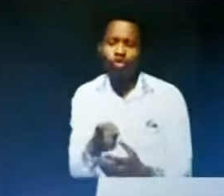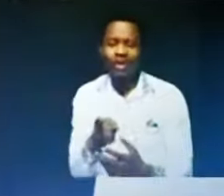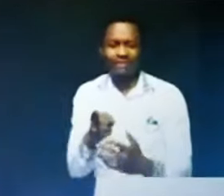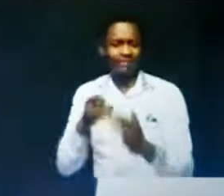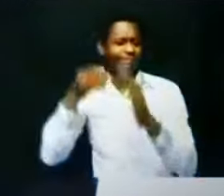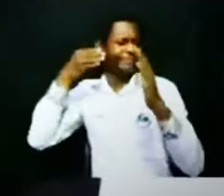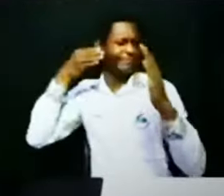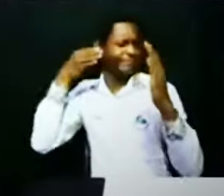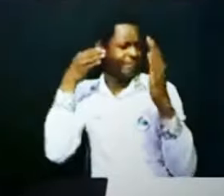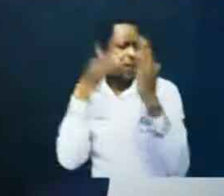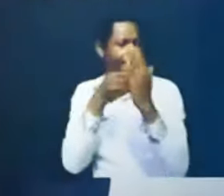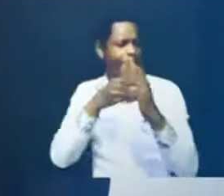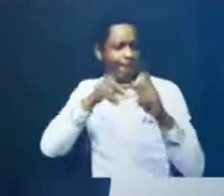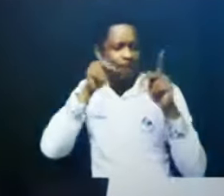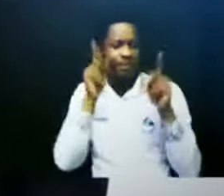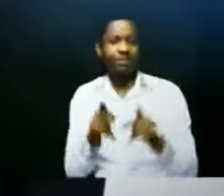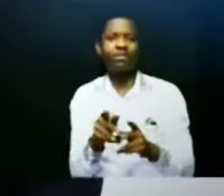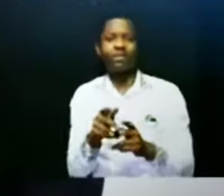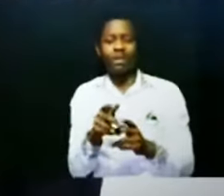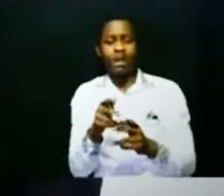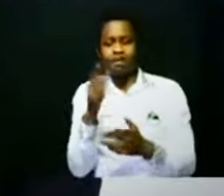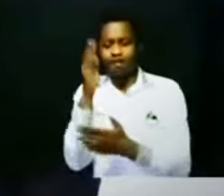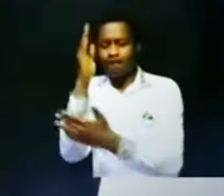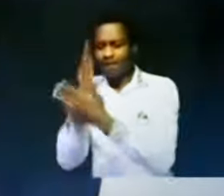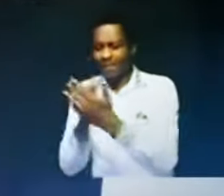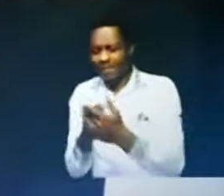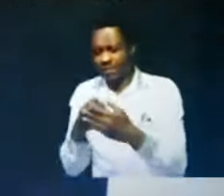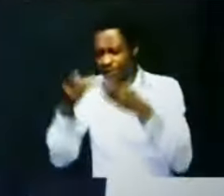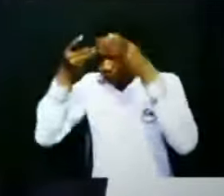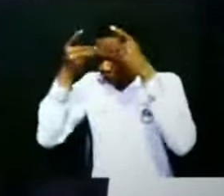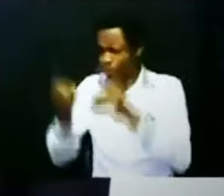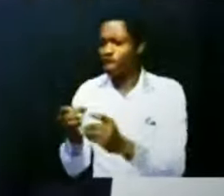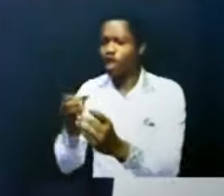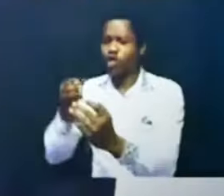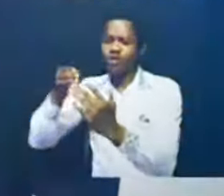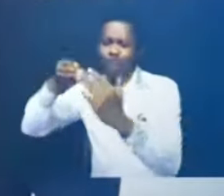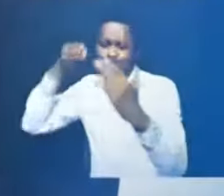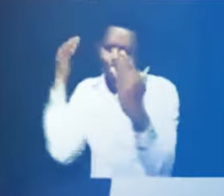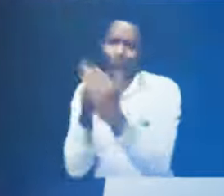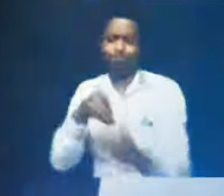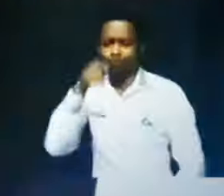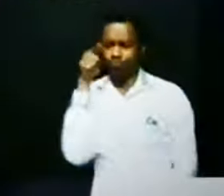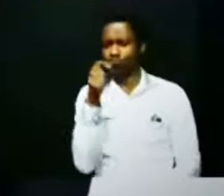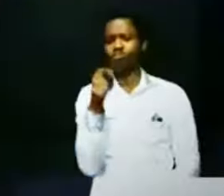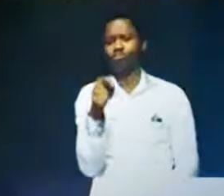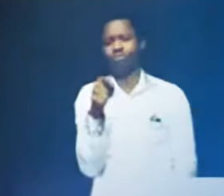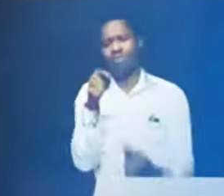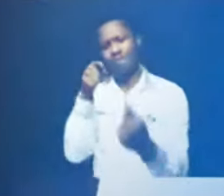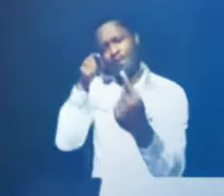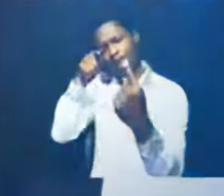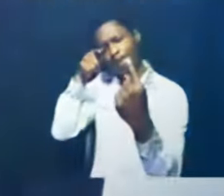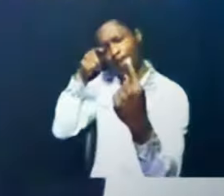direct offense. Someone decides to cause the offense.